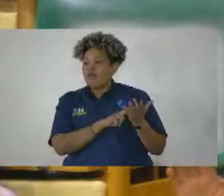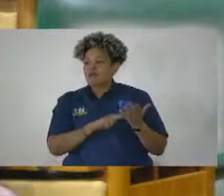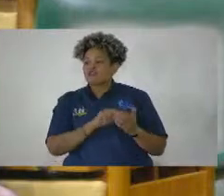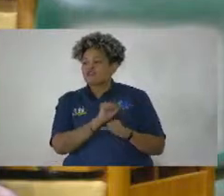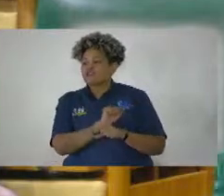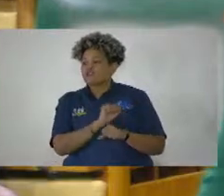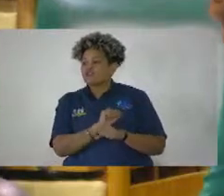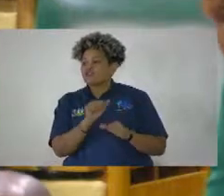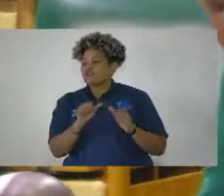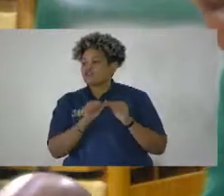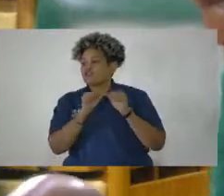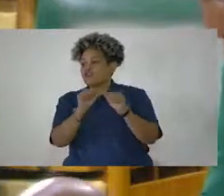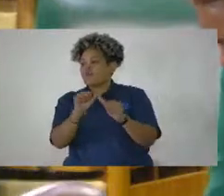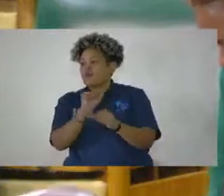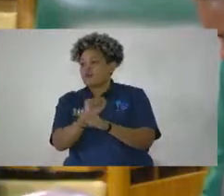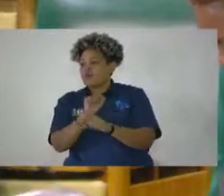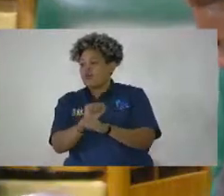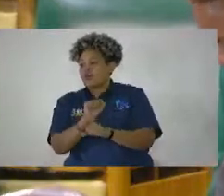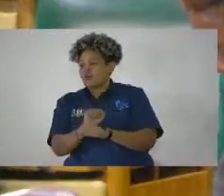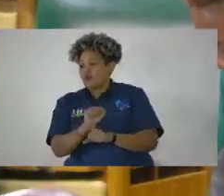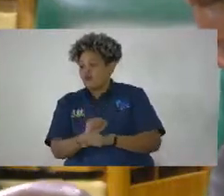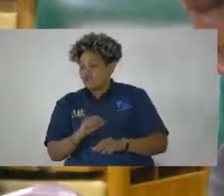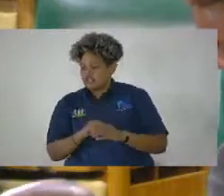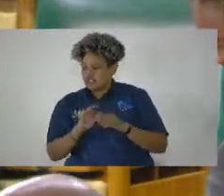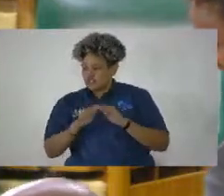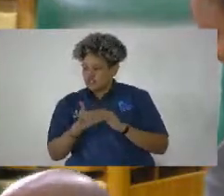work to permanent work.